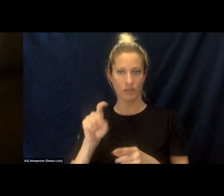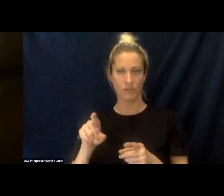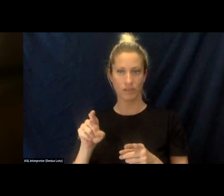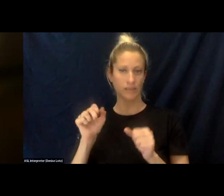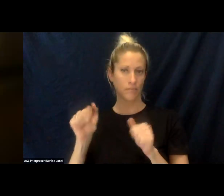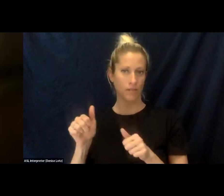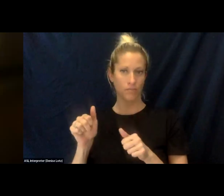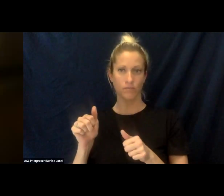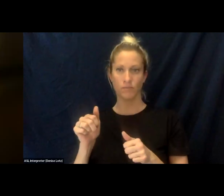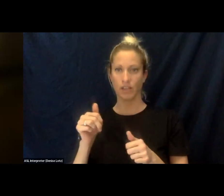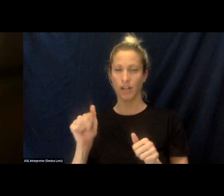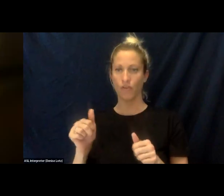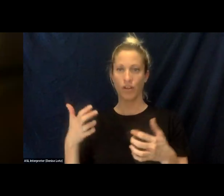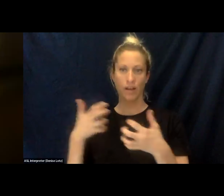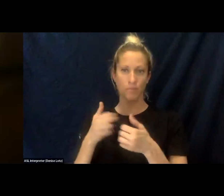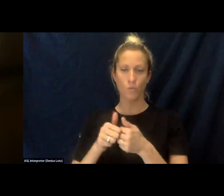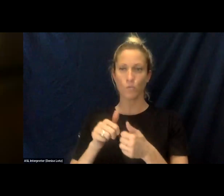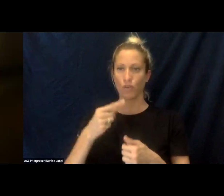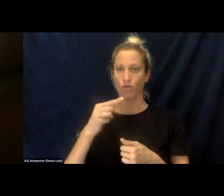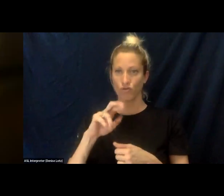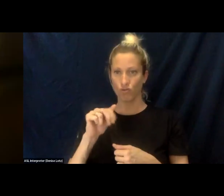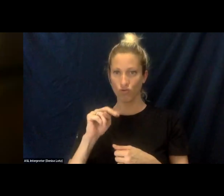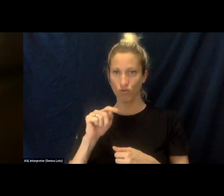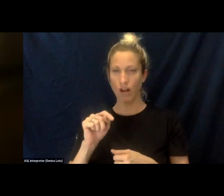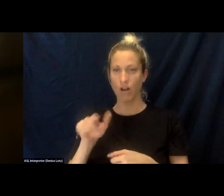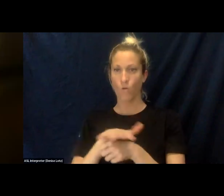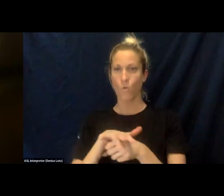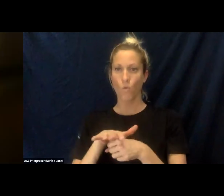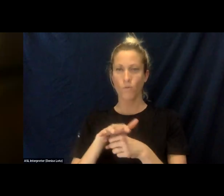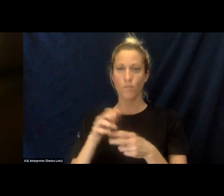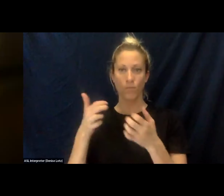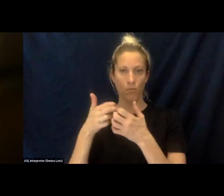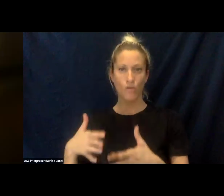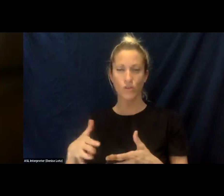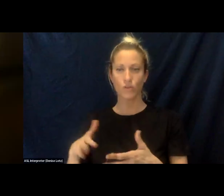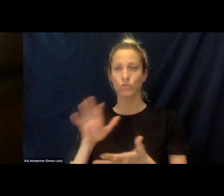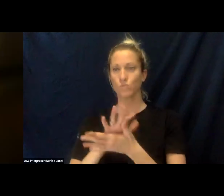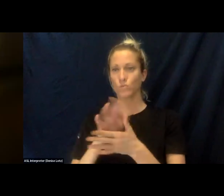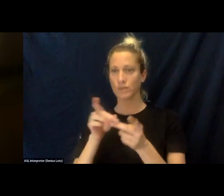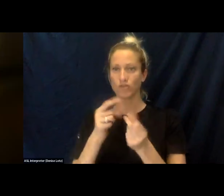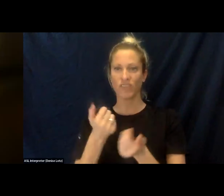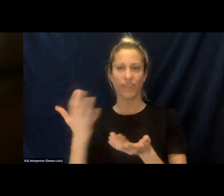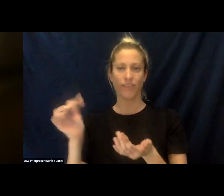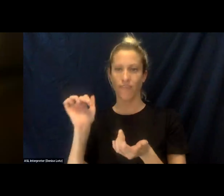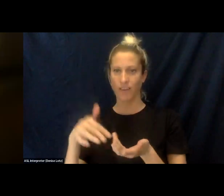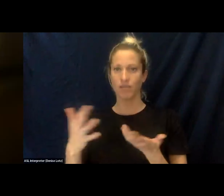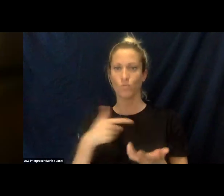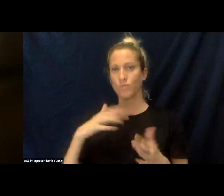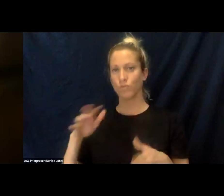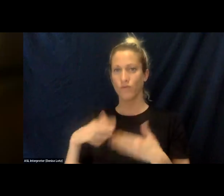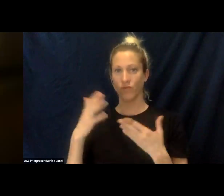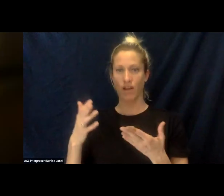that's in combination with a grant, in combination with a local partner that's giving away devices, school districts, anything like that. We provide